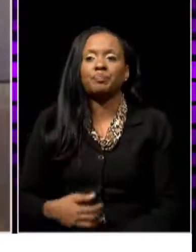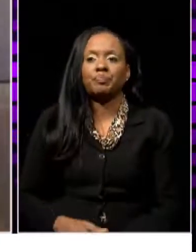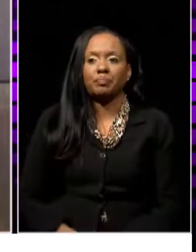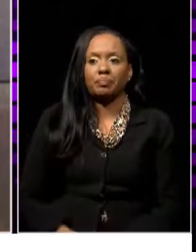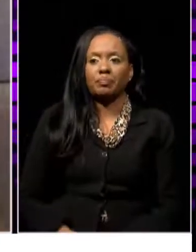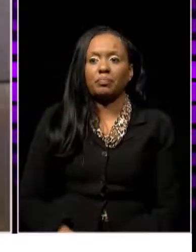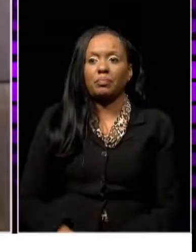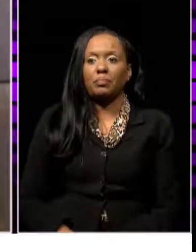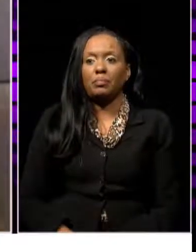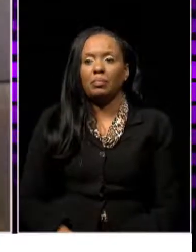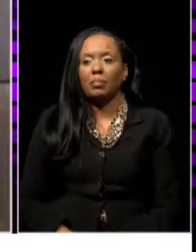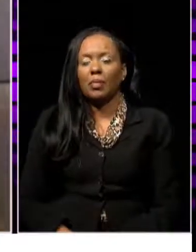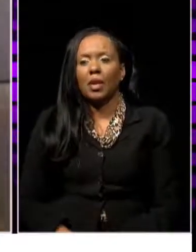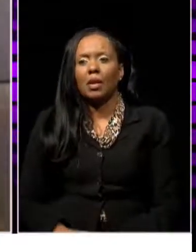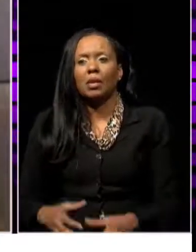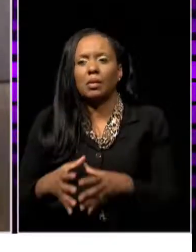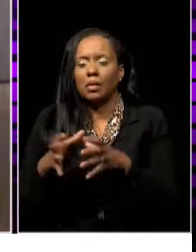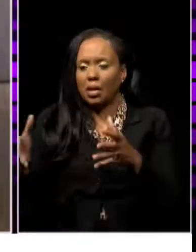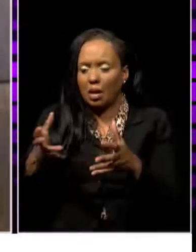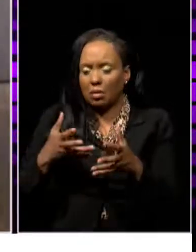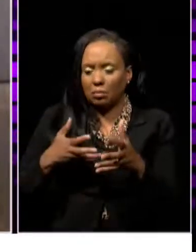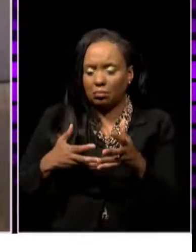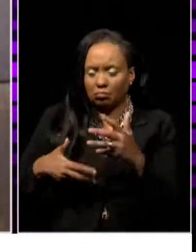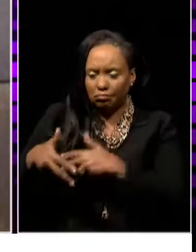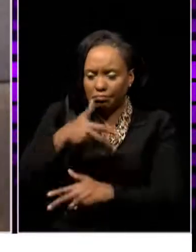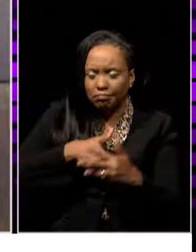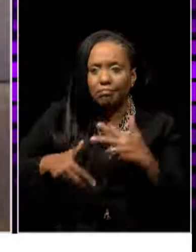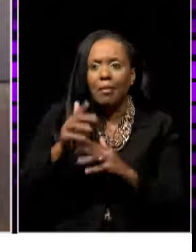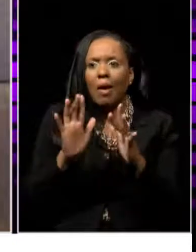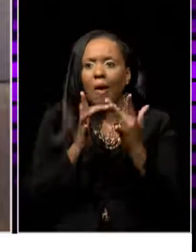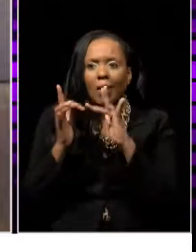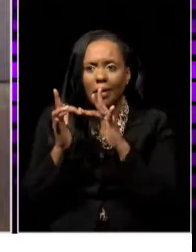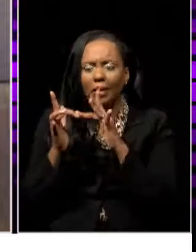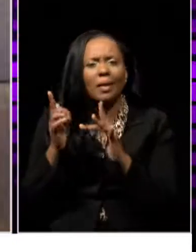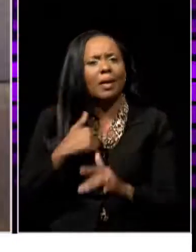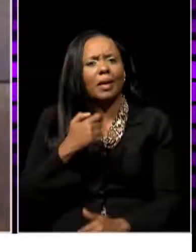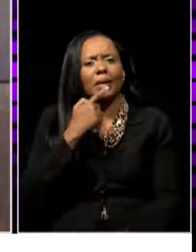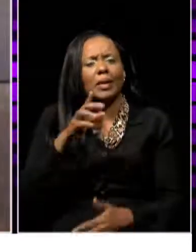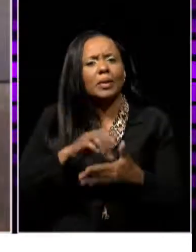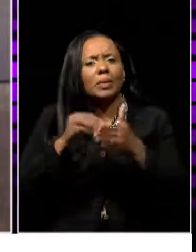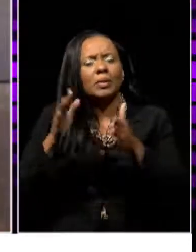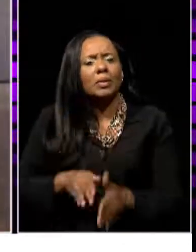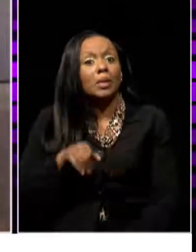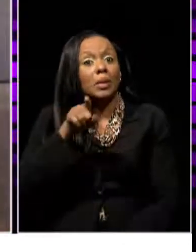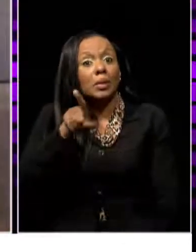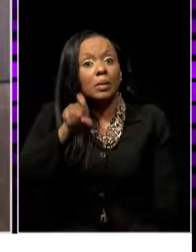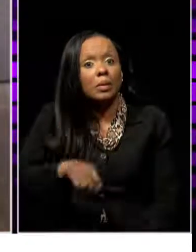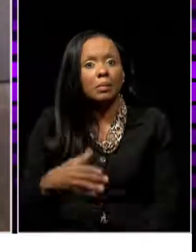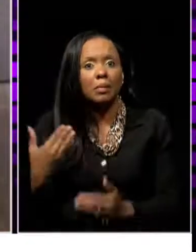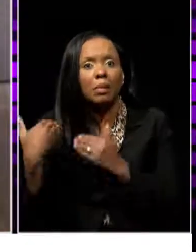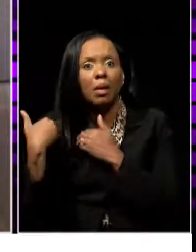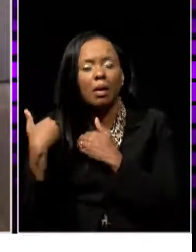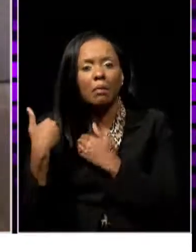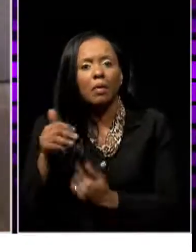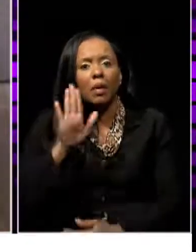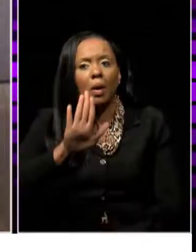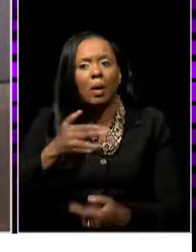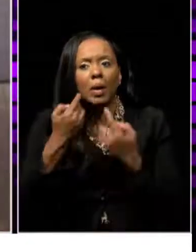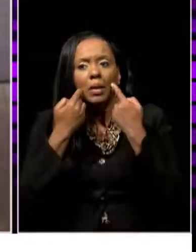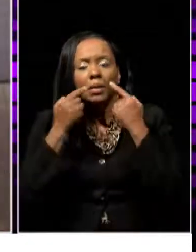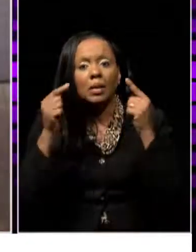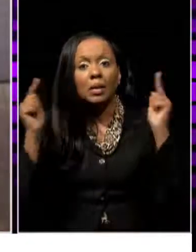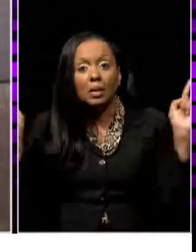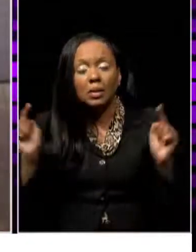exercises. And I explain to students, now you have to take a responsibility for your academic success, and a lot of these